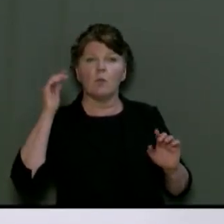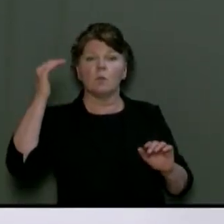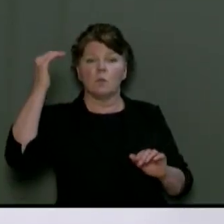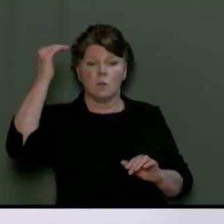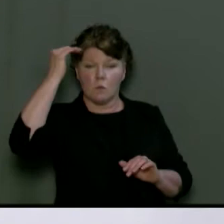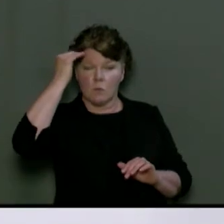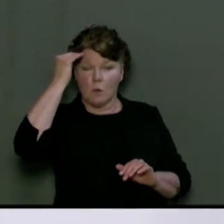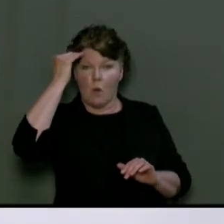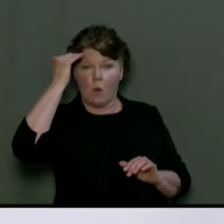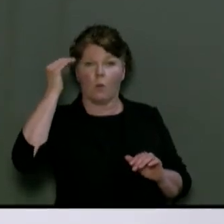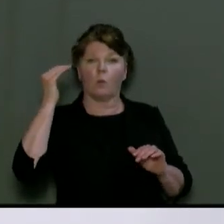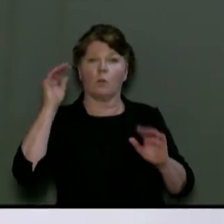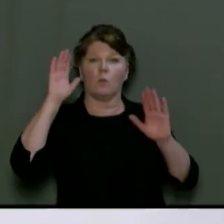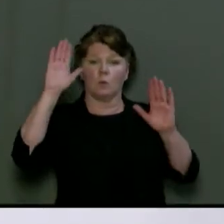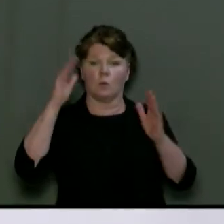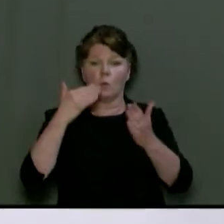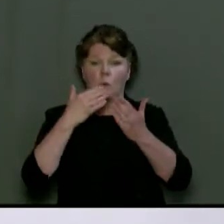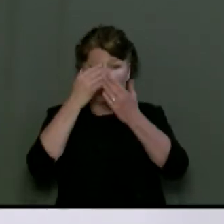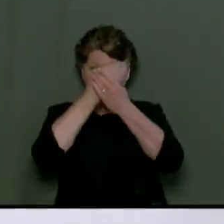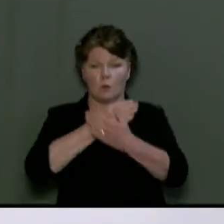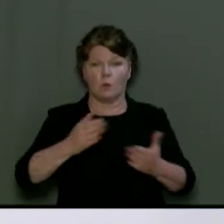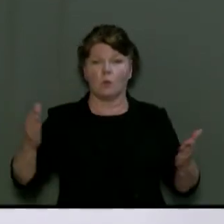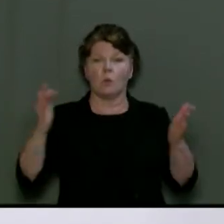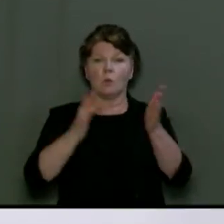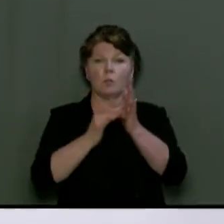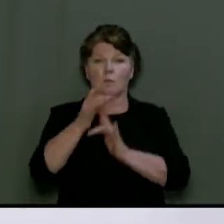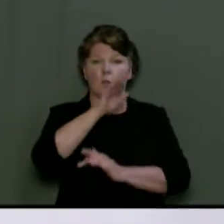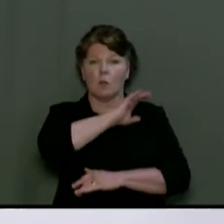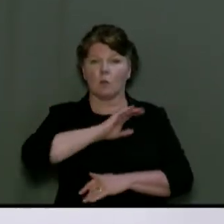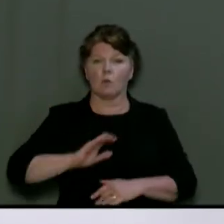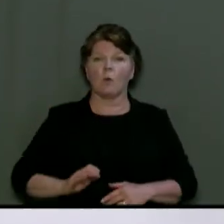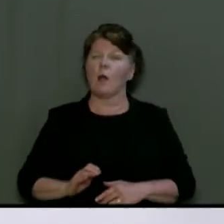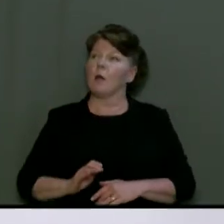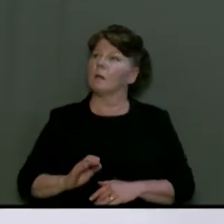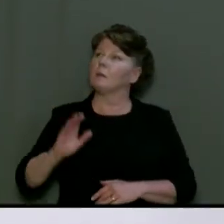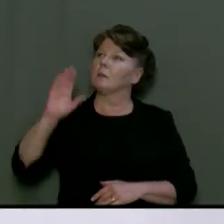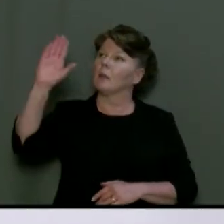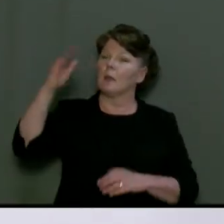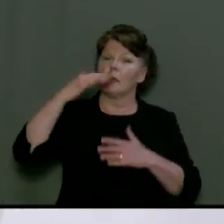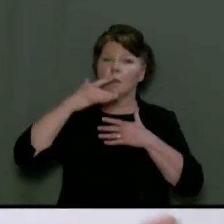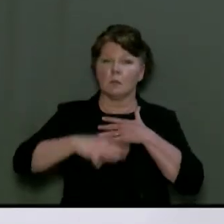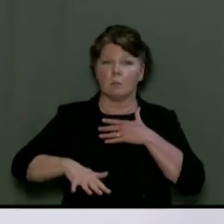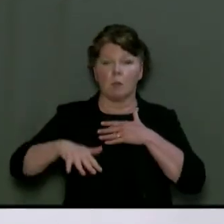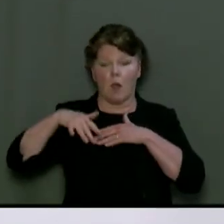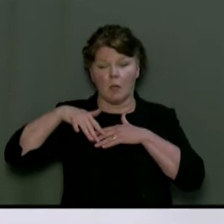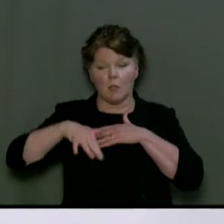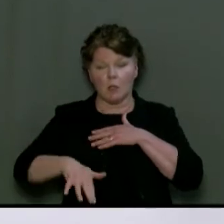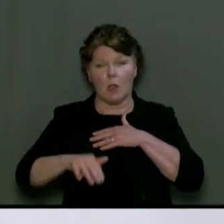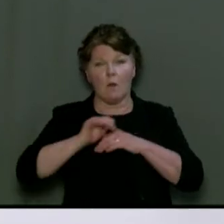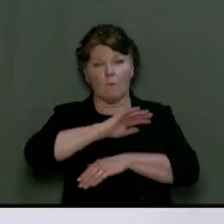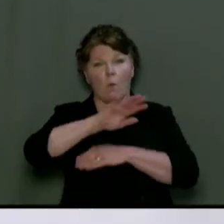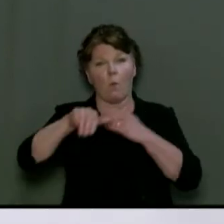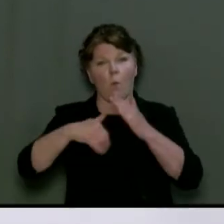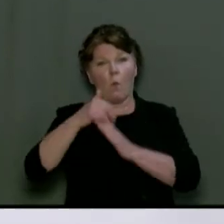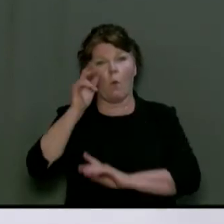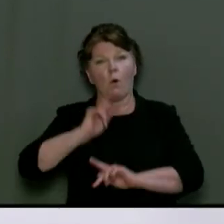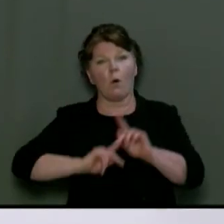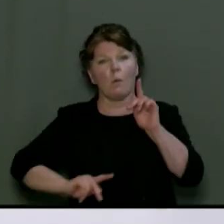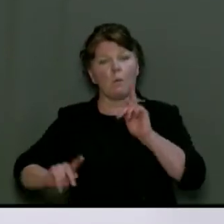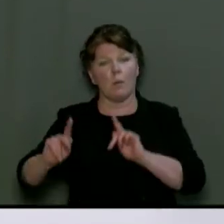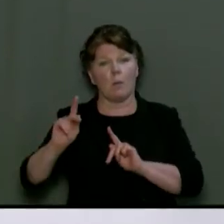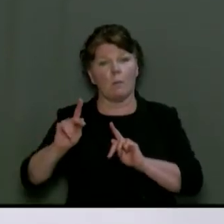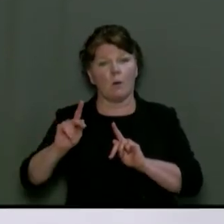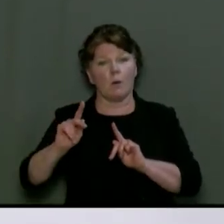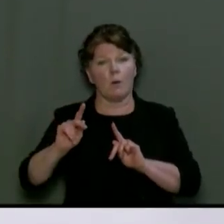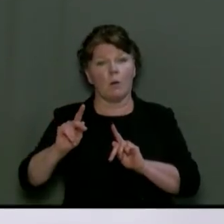knowledge of the great news of Jesus Christ and how his blood has been poured out and shed for all,